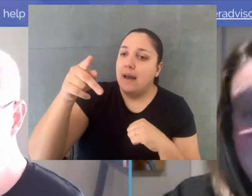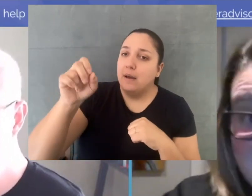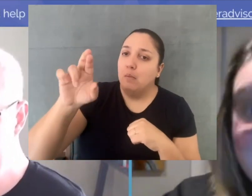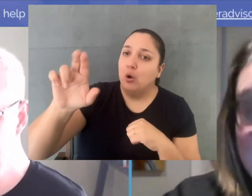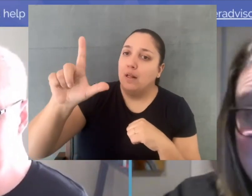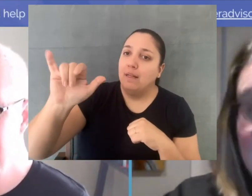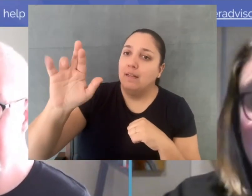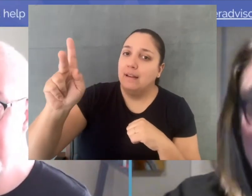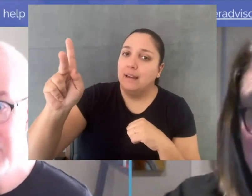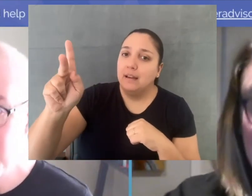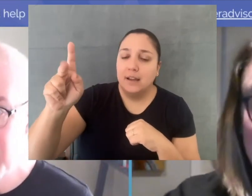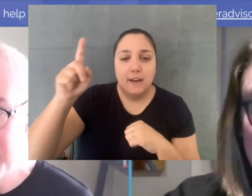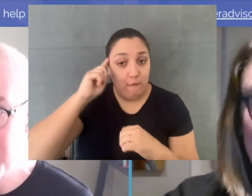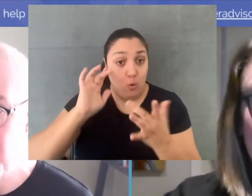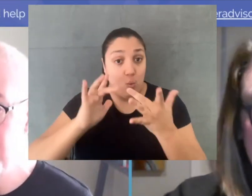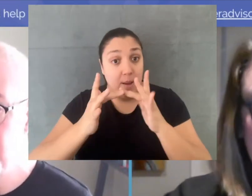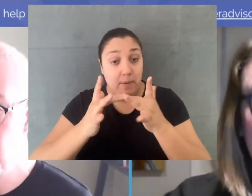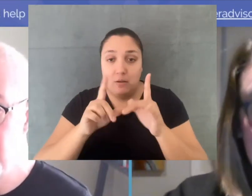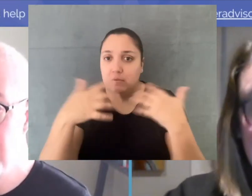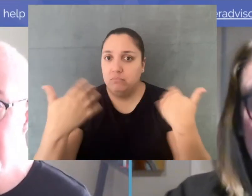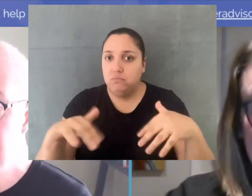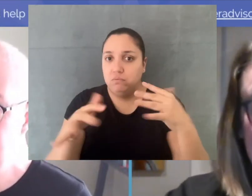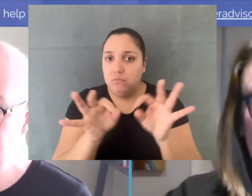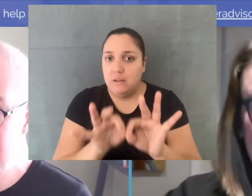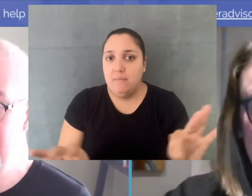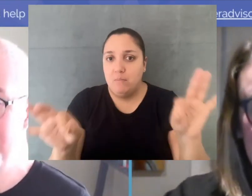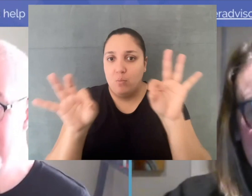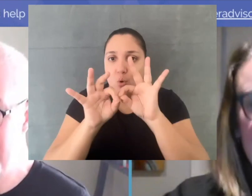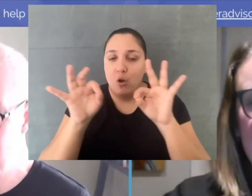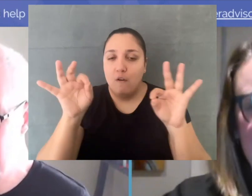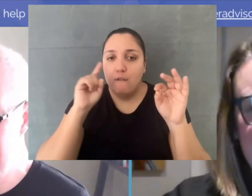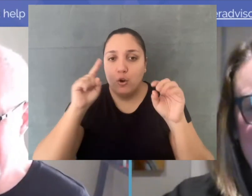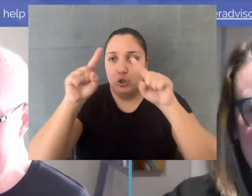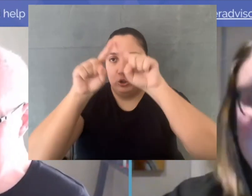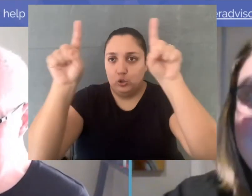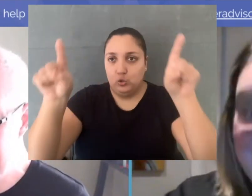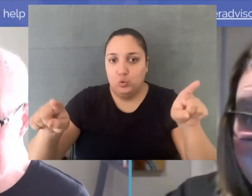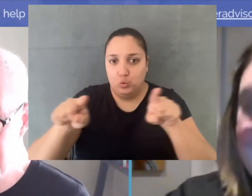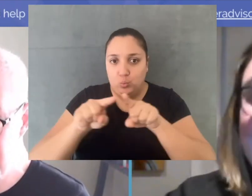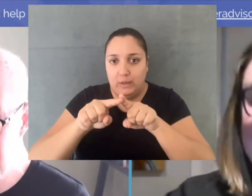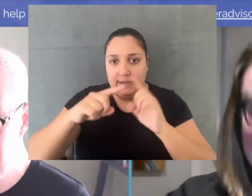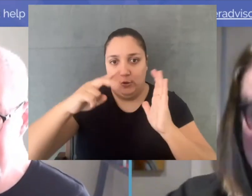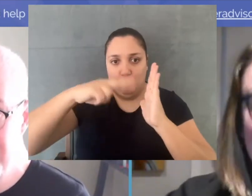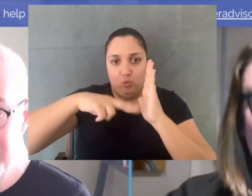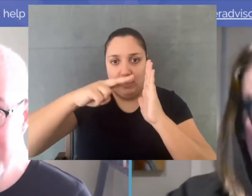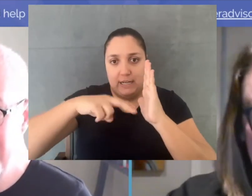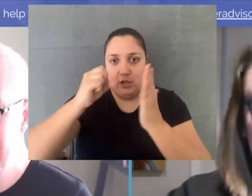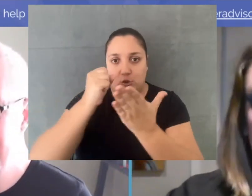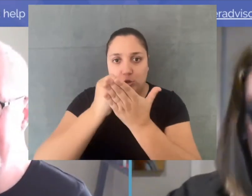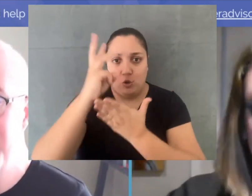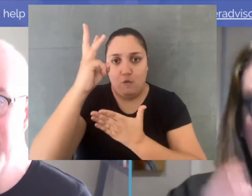on a web page is incredibly important for screen reader software that has to be able to,